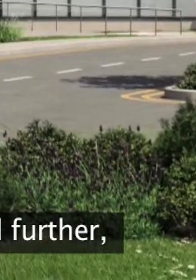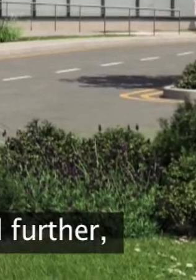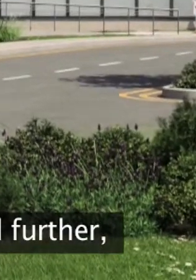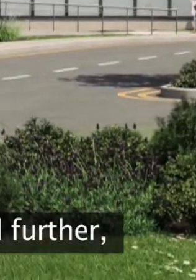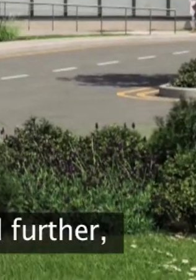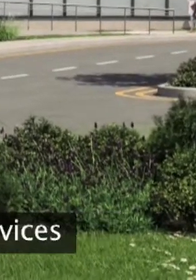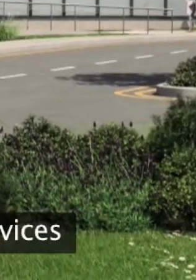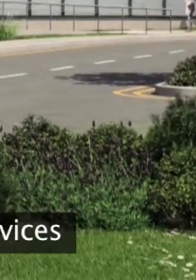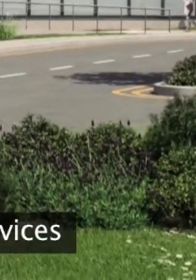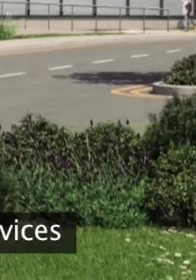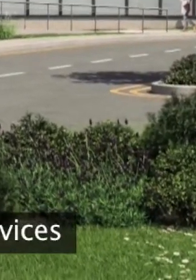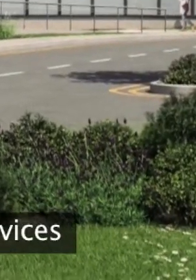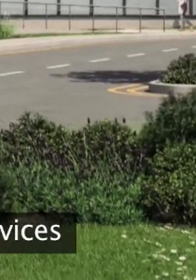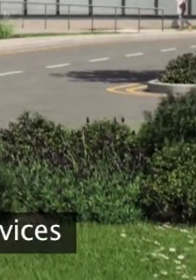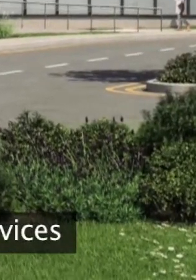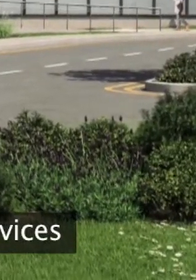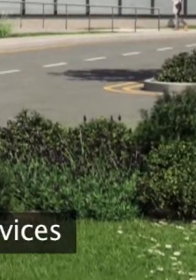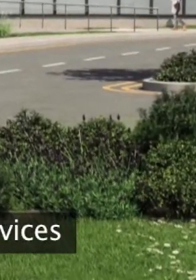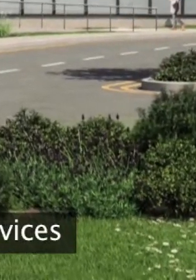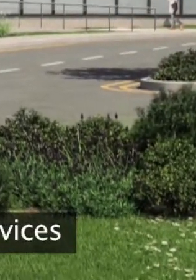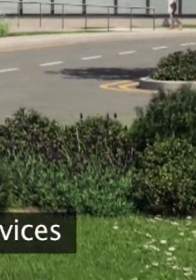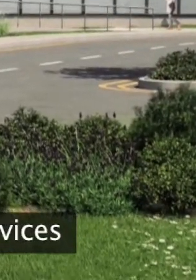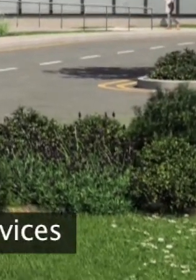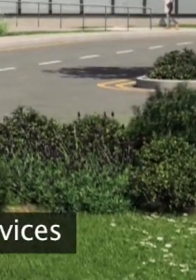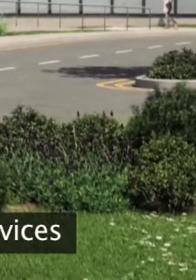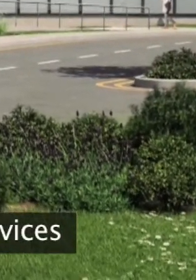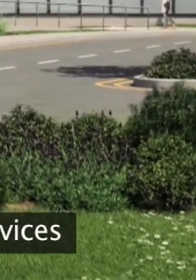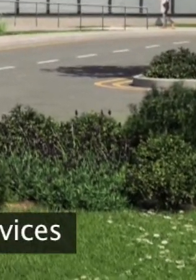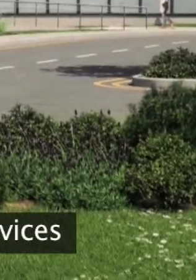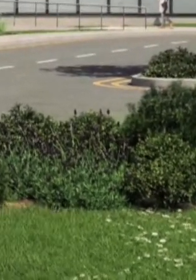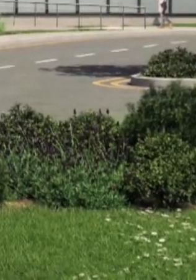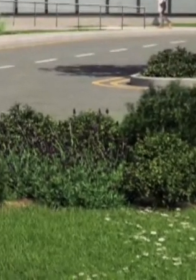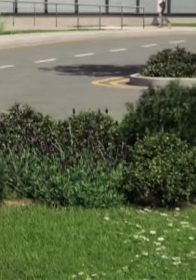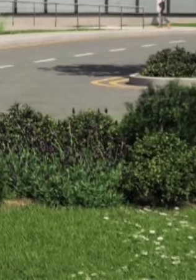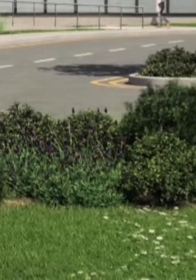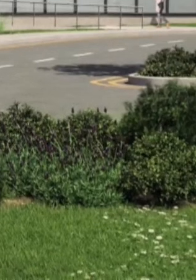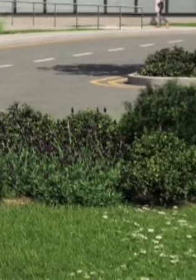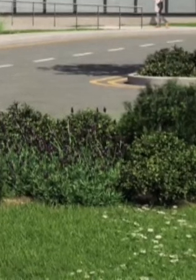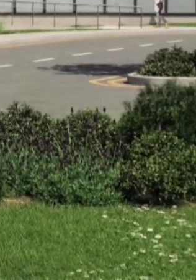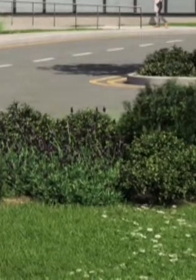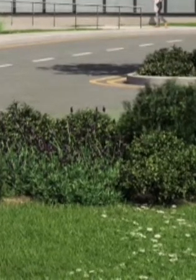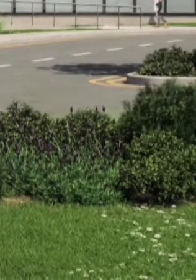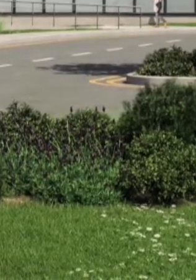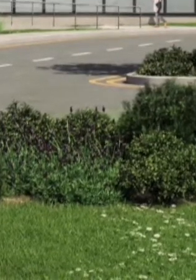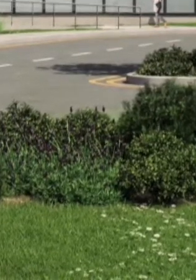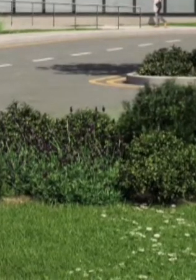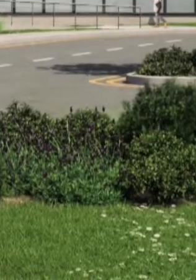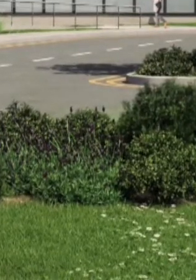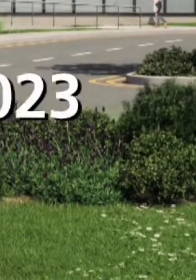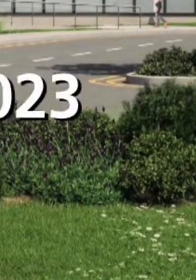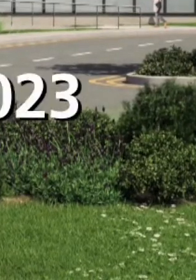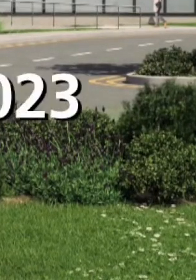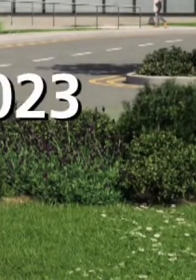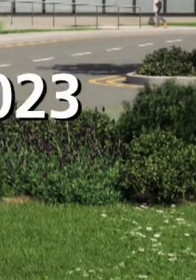to extend further, this building will protect our emergency and urgent care services for many years to come.